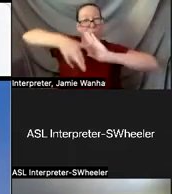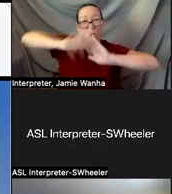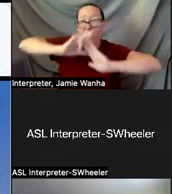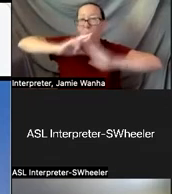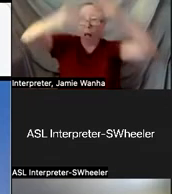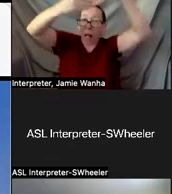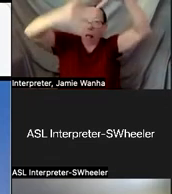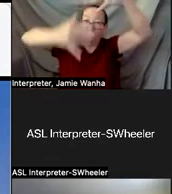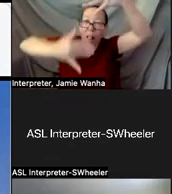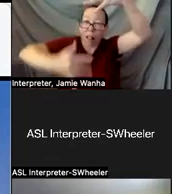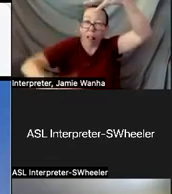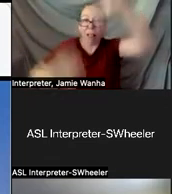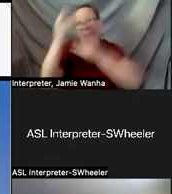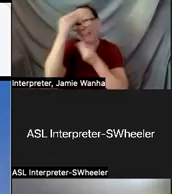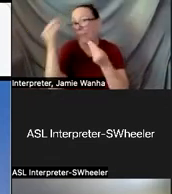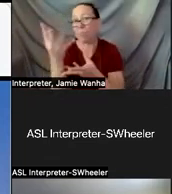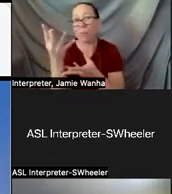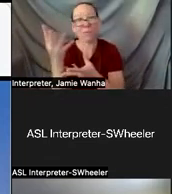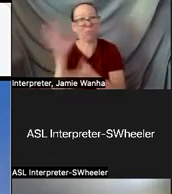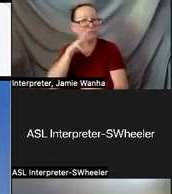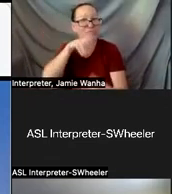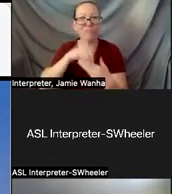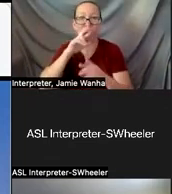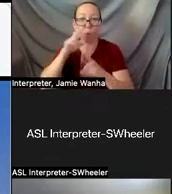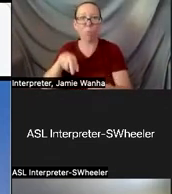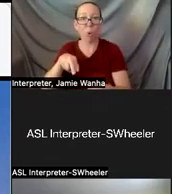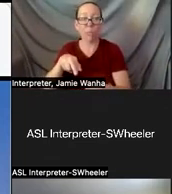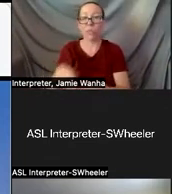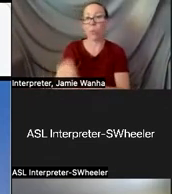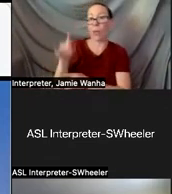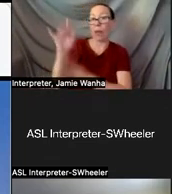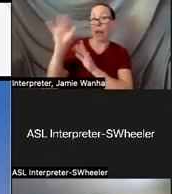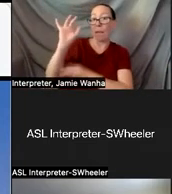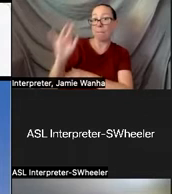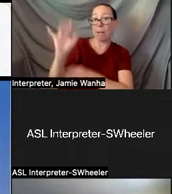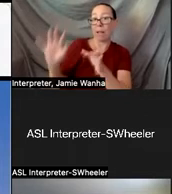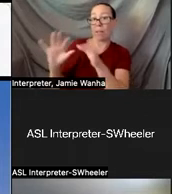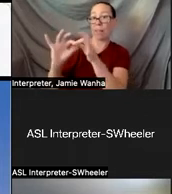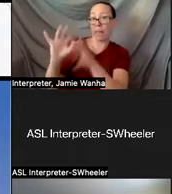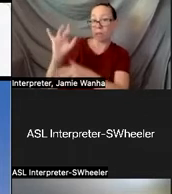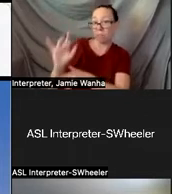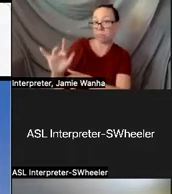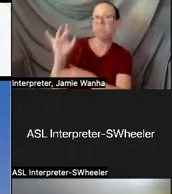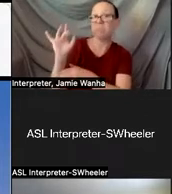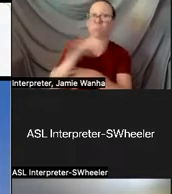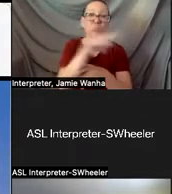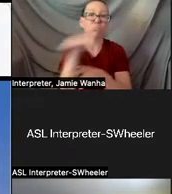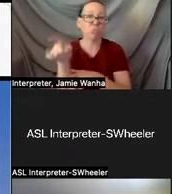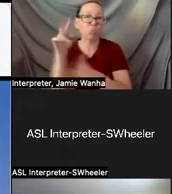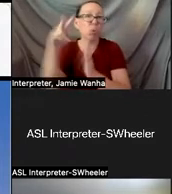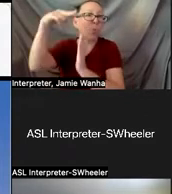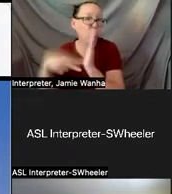we put the link to the report so you can read the complete study and really review all the details